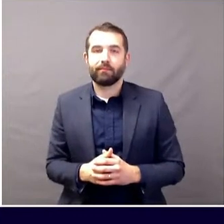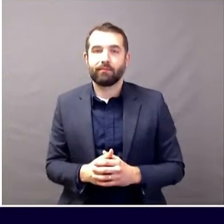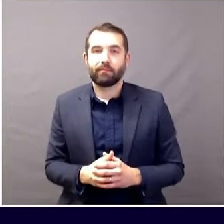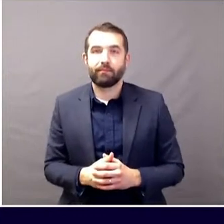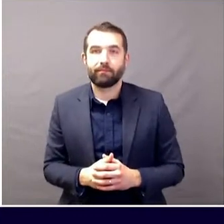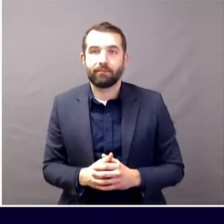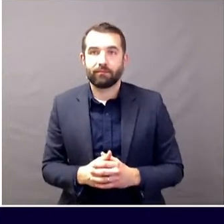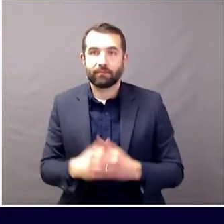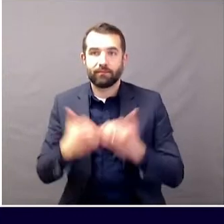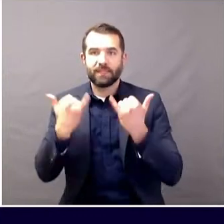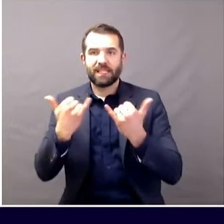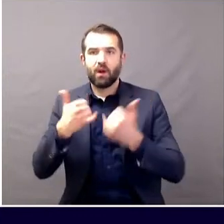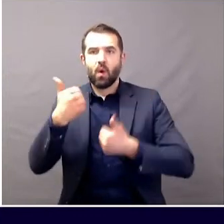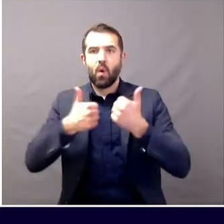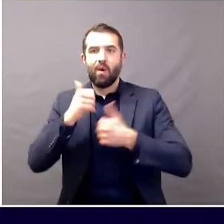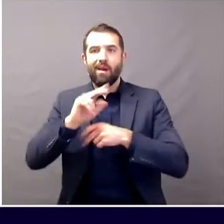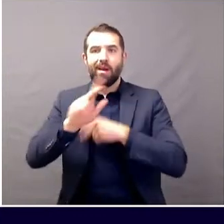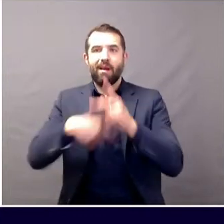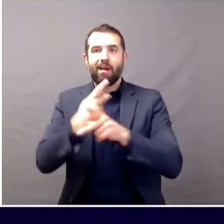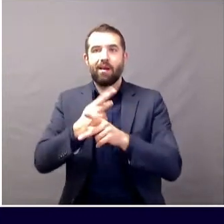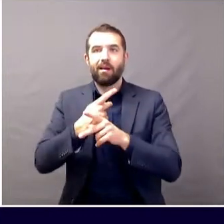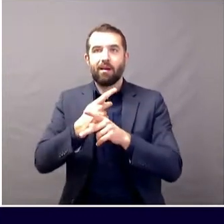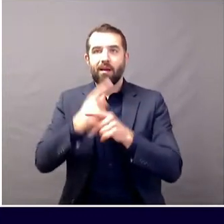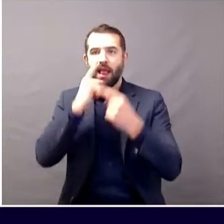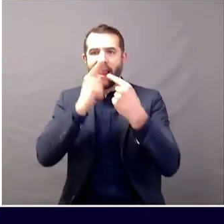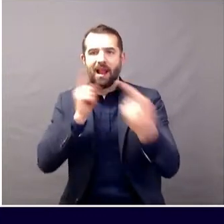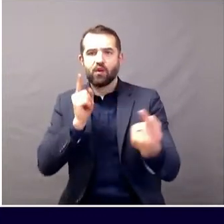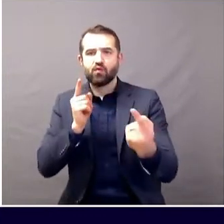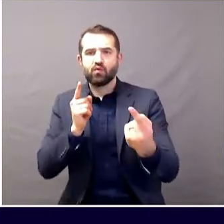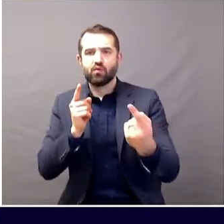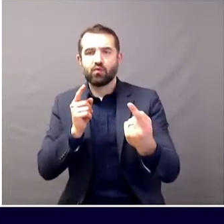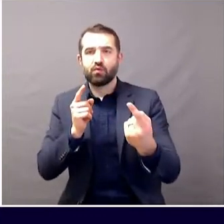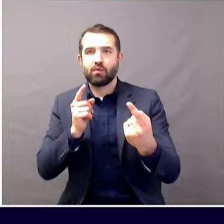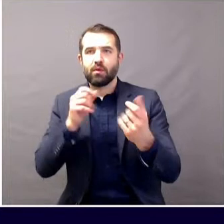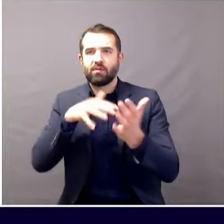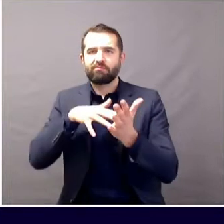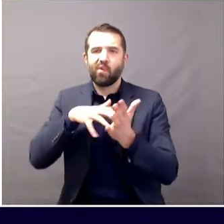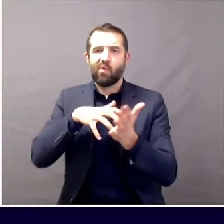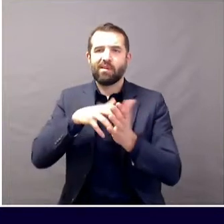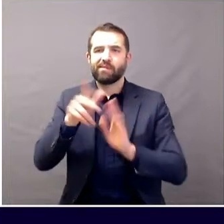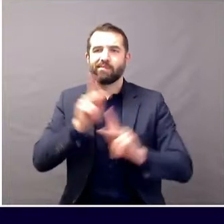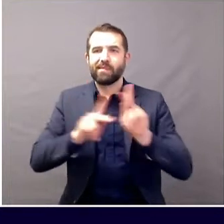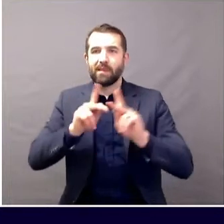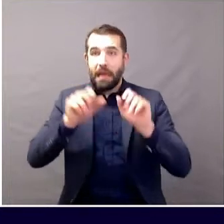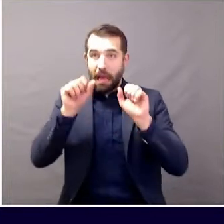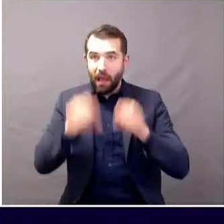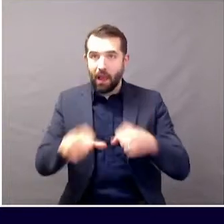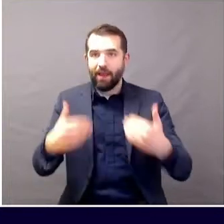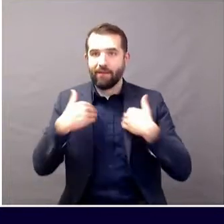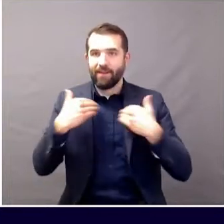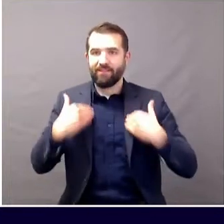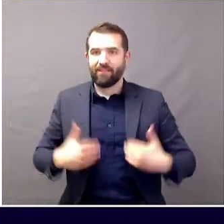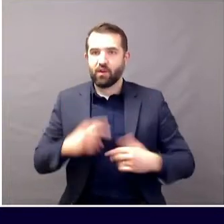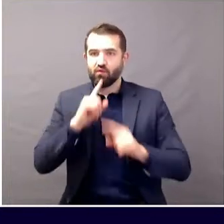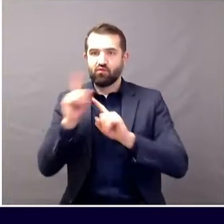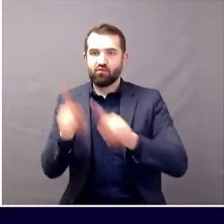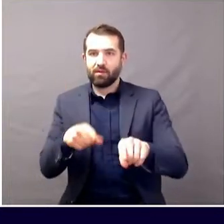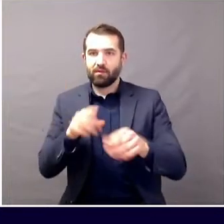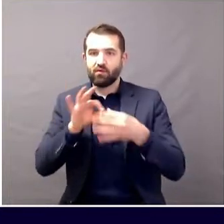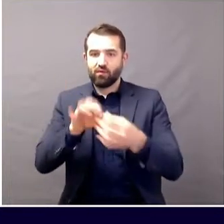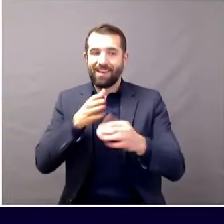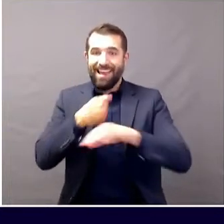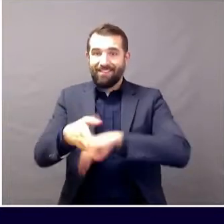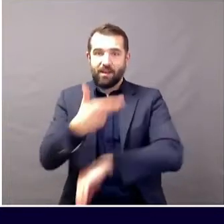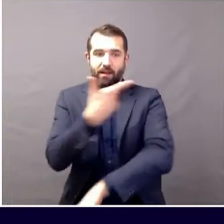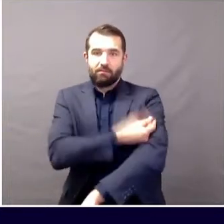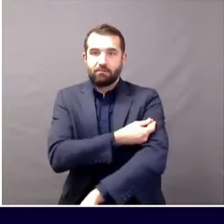for an allergic reaction to this vaccine? It is not entirely characterized. What we can surmise based